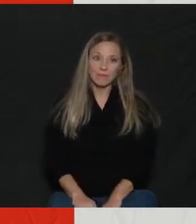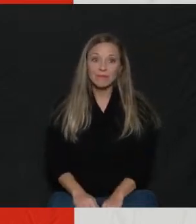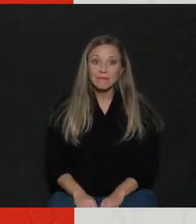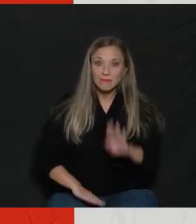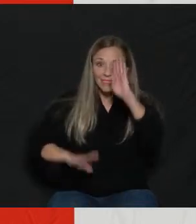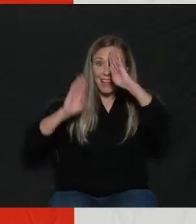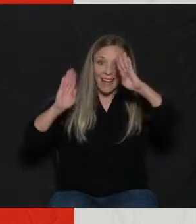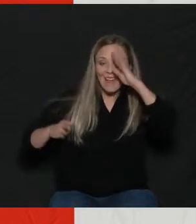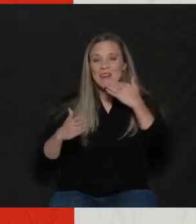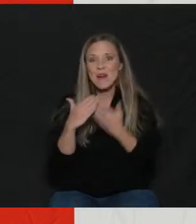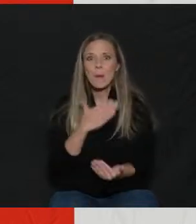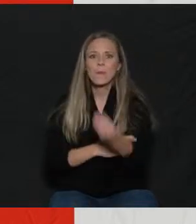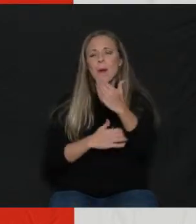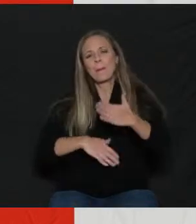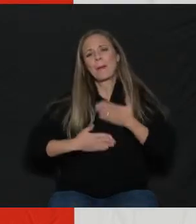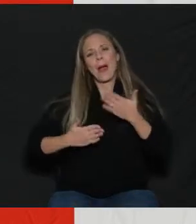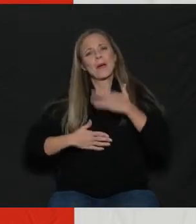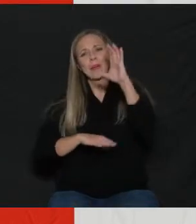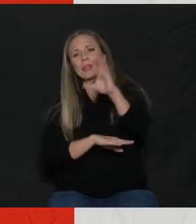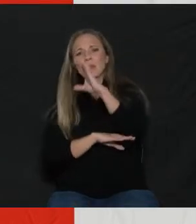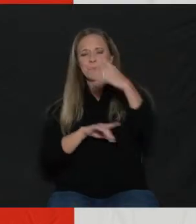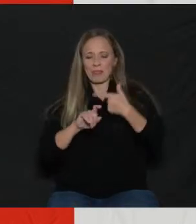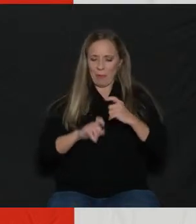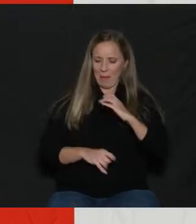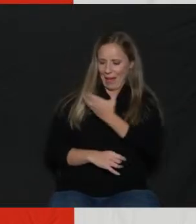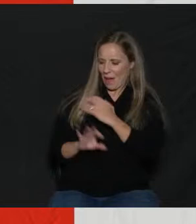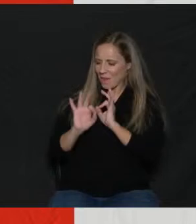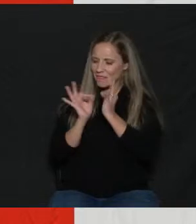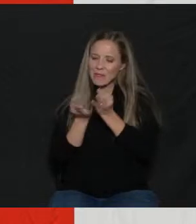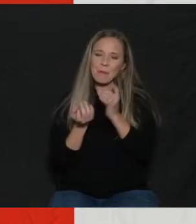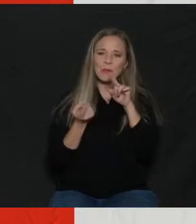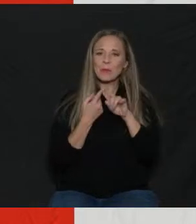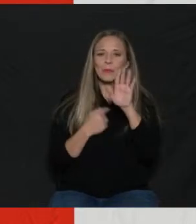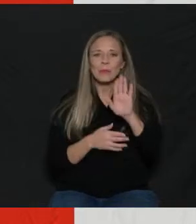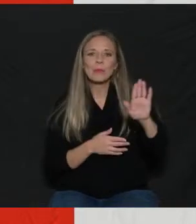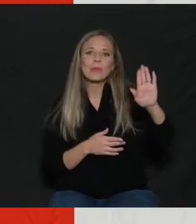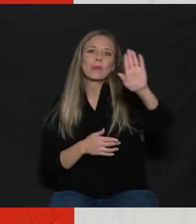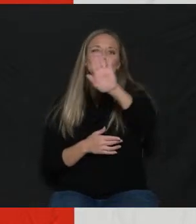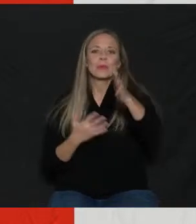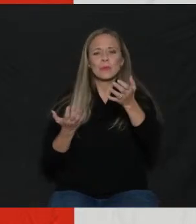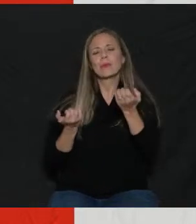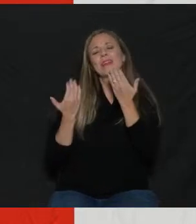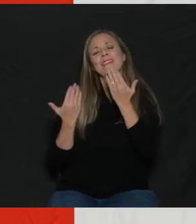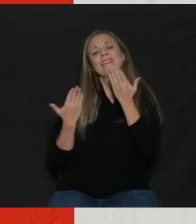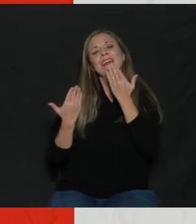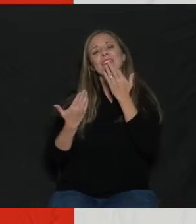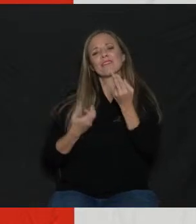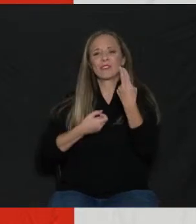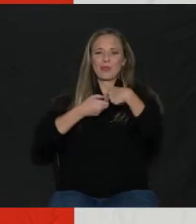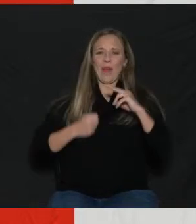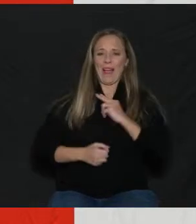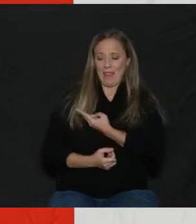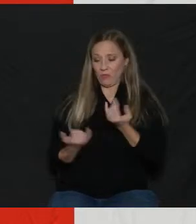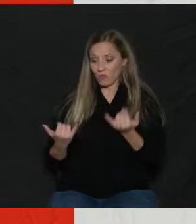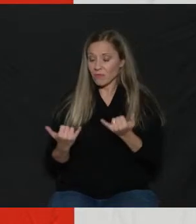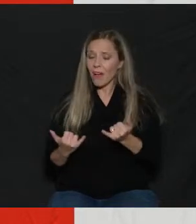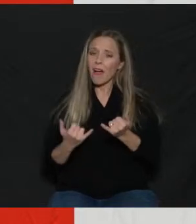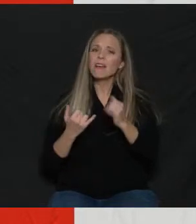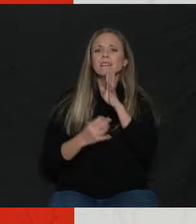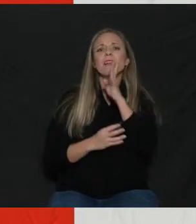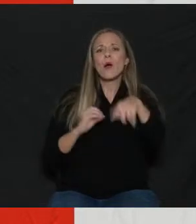Hey, good morning. Merry Christmas to you from our family to yours. And we want to thank you for being with us today as we're going to talk about a few